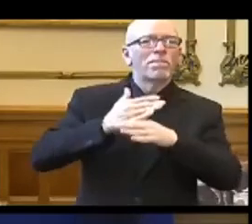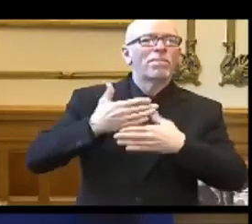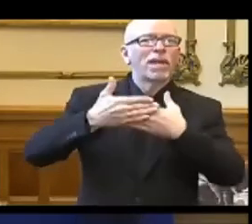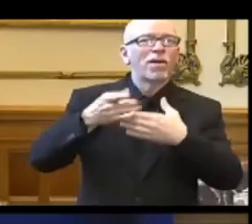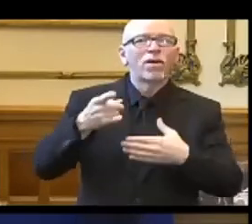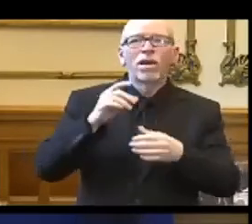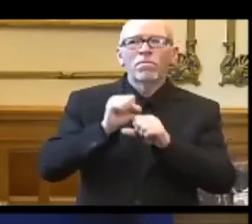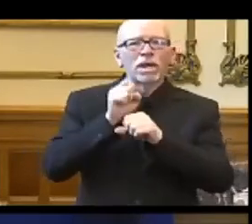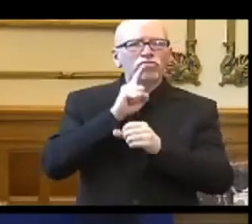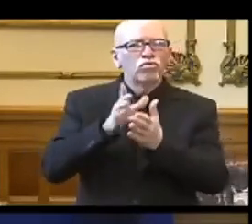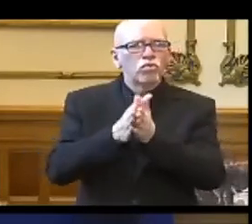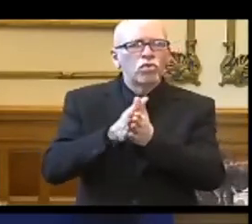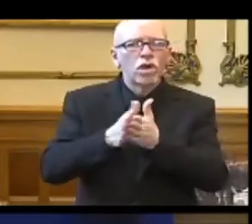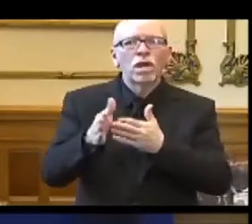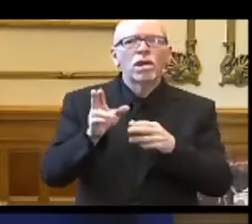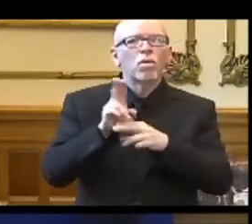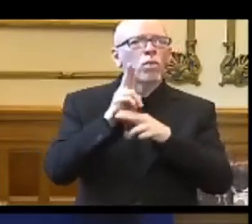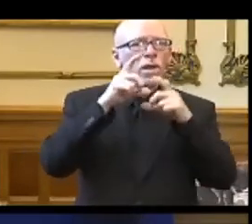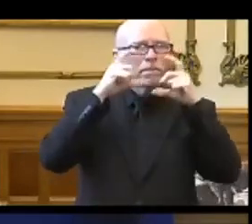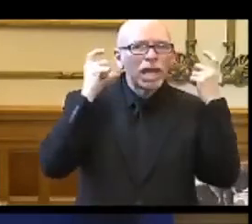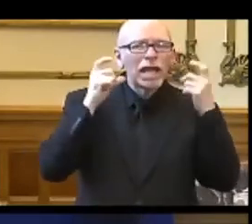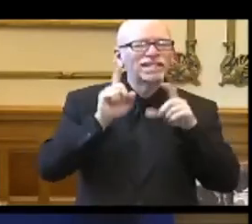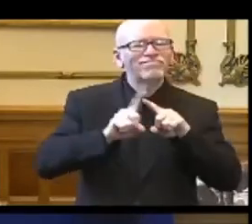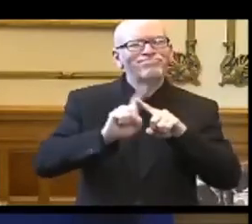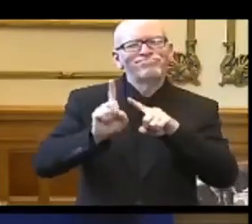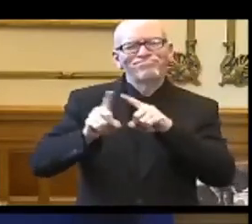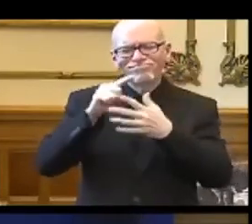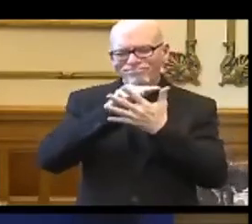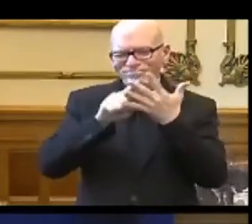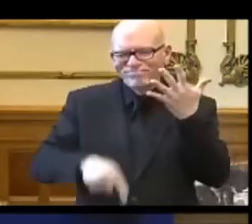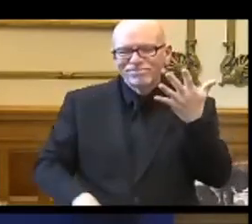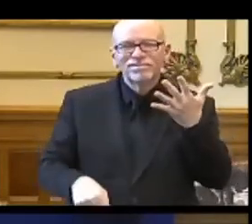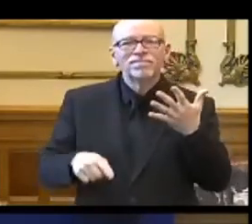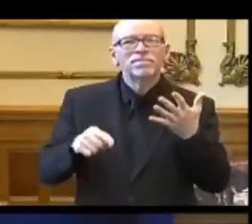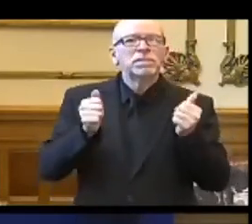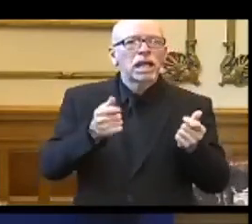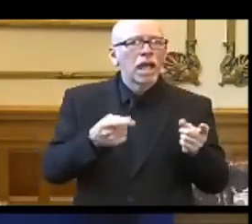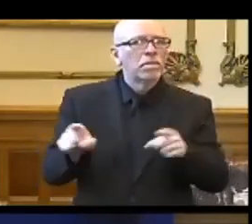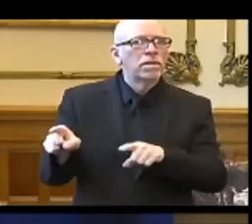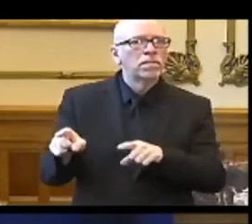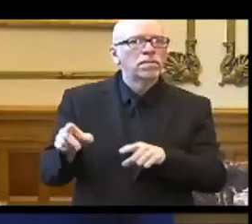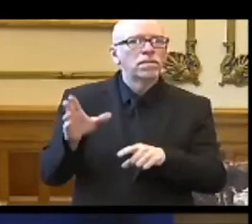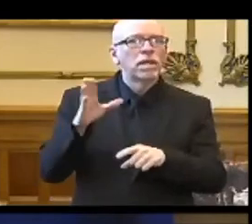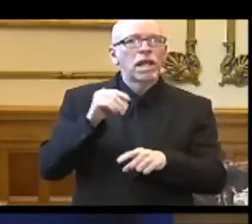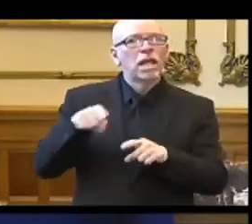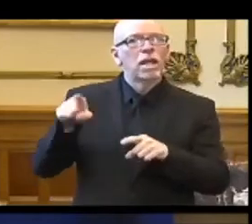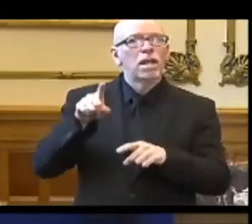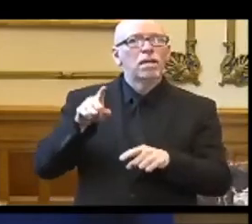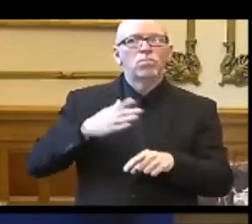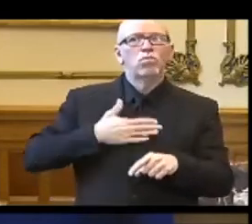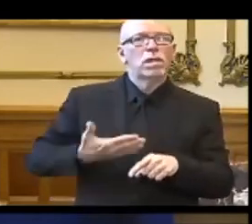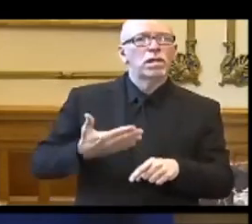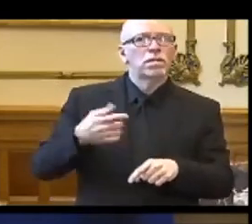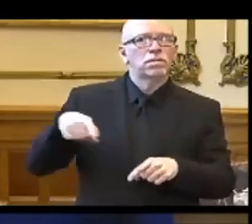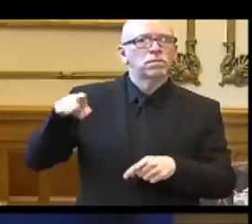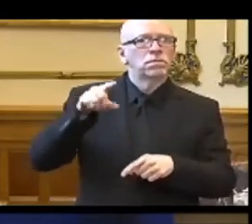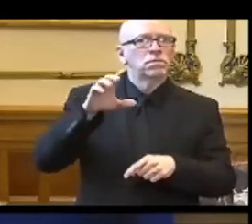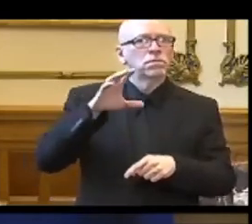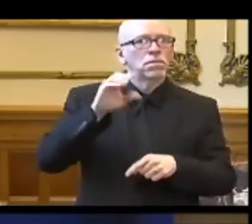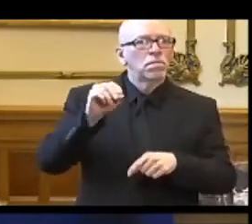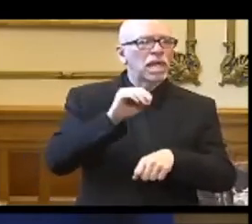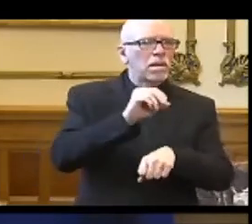of the hands, the wearing masks, all these things can happen, and the willingness on behalf